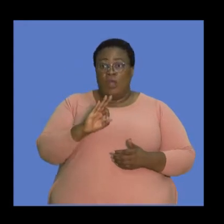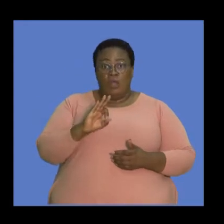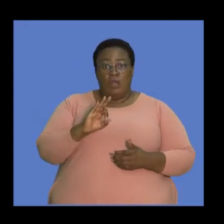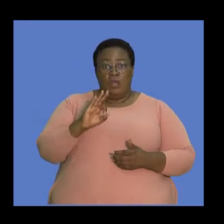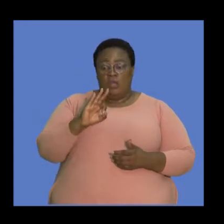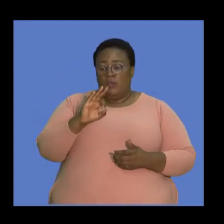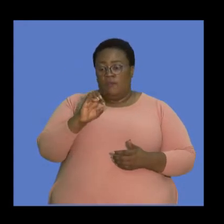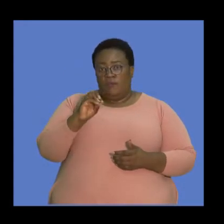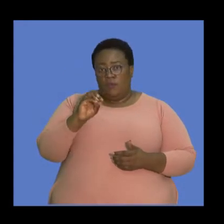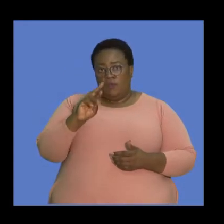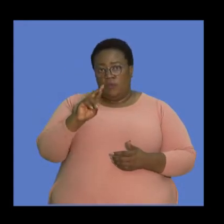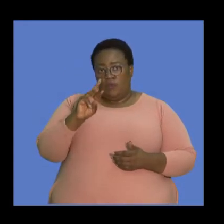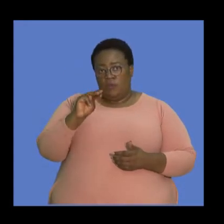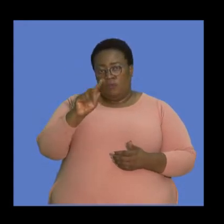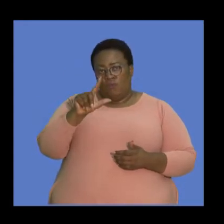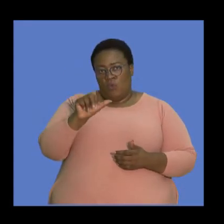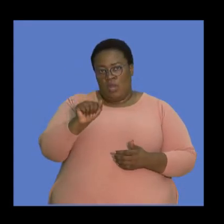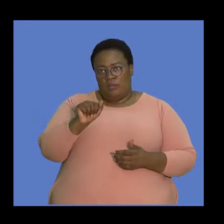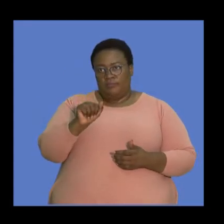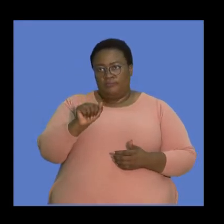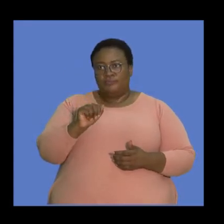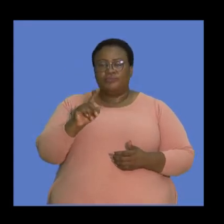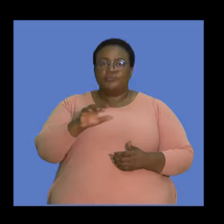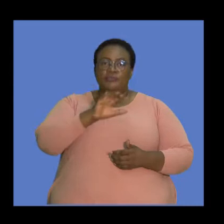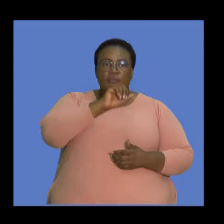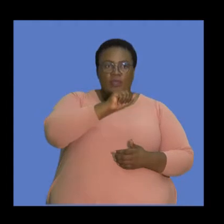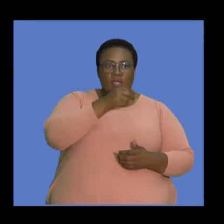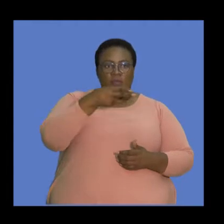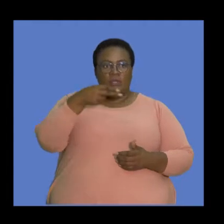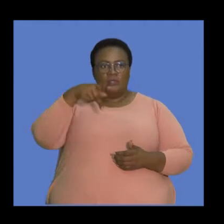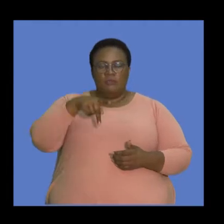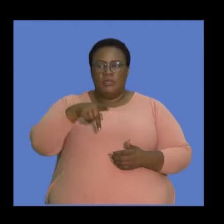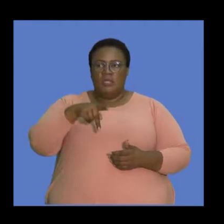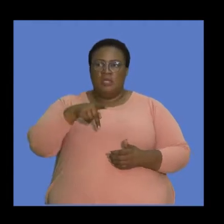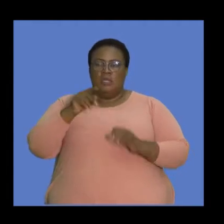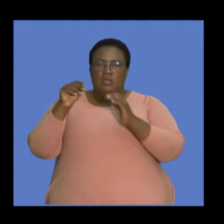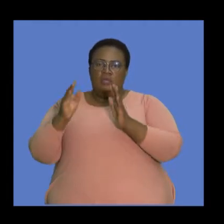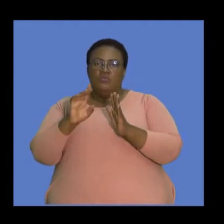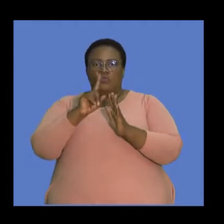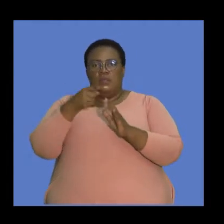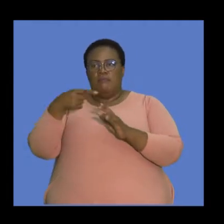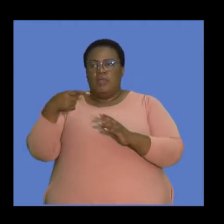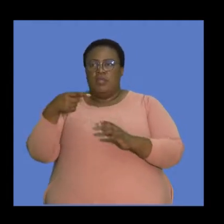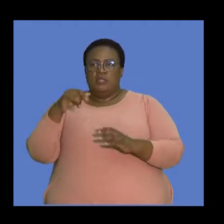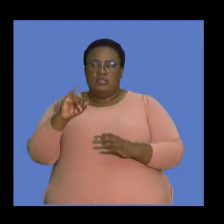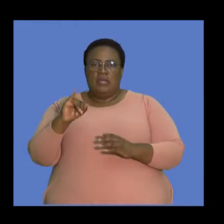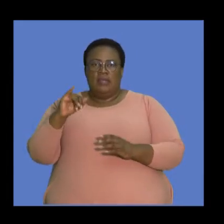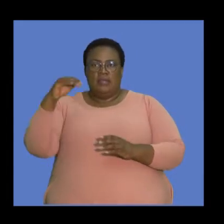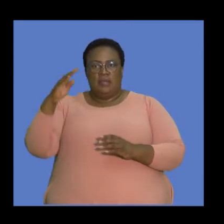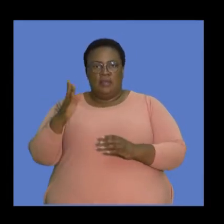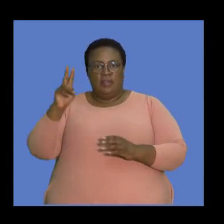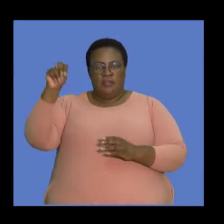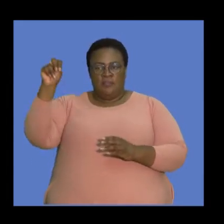balance method is given by A is equals to P into 1 minus I to the exponent of n.